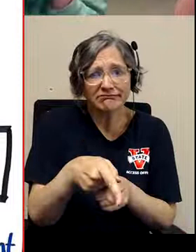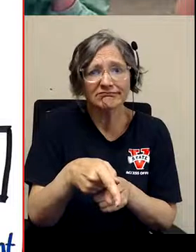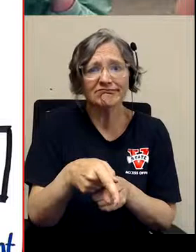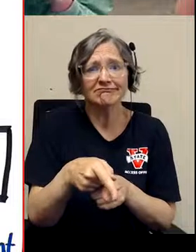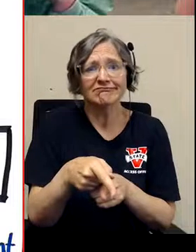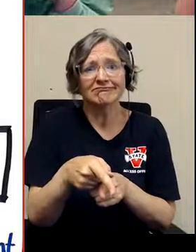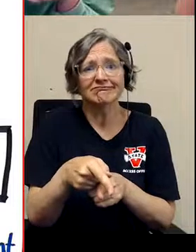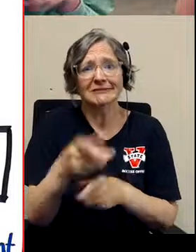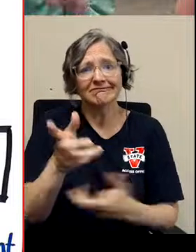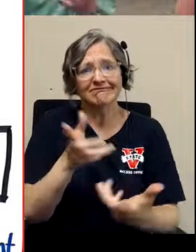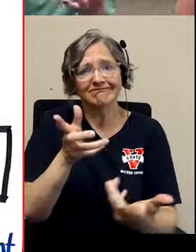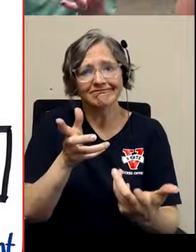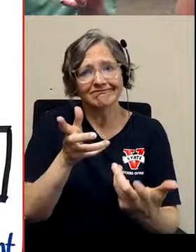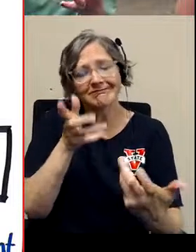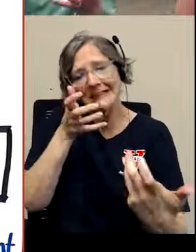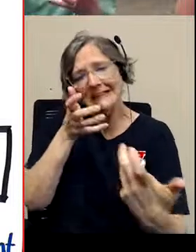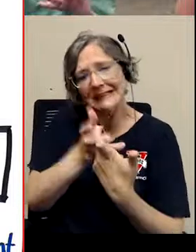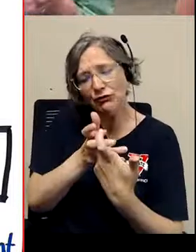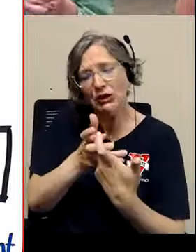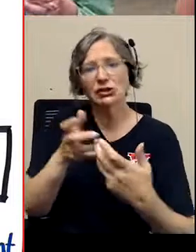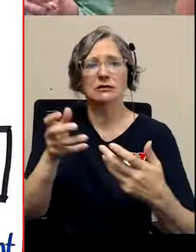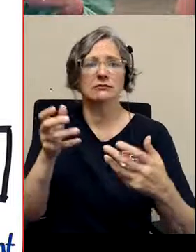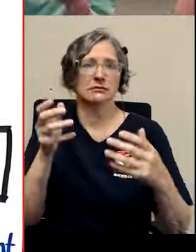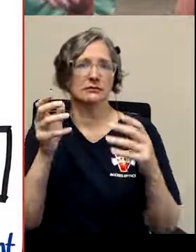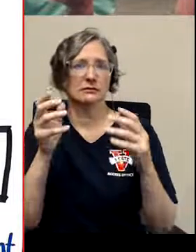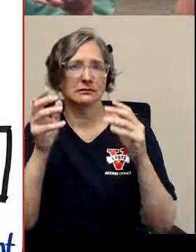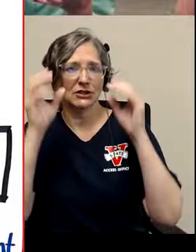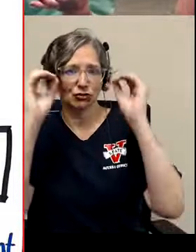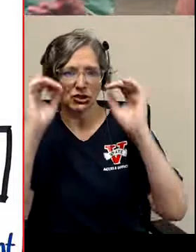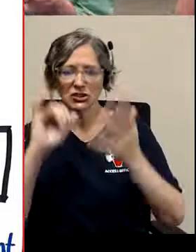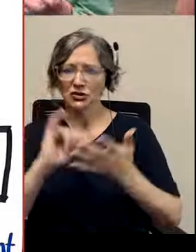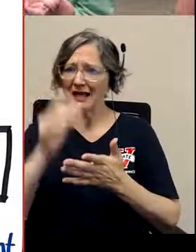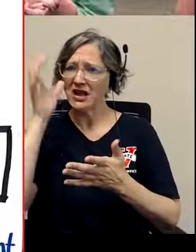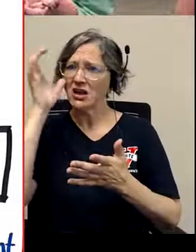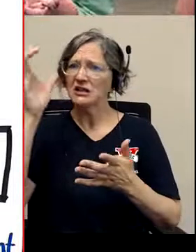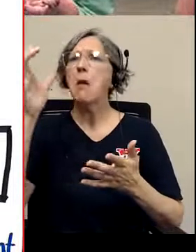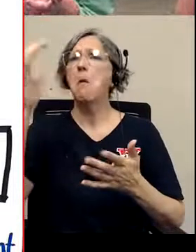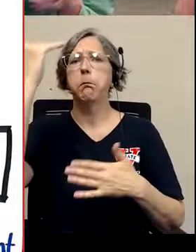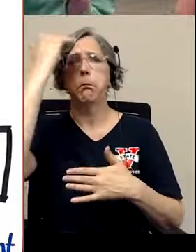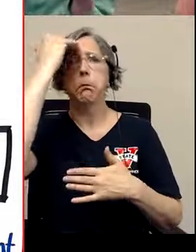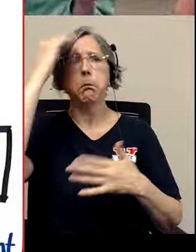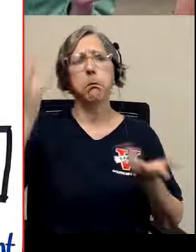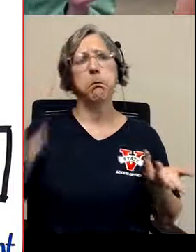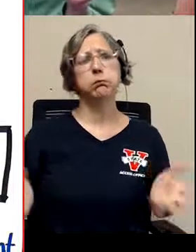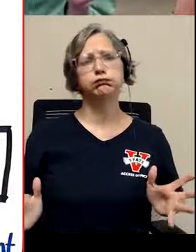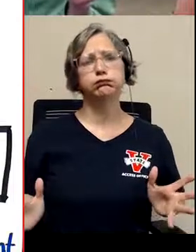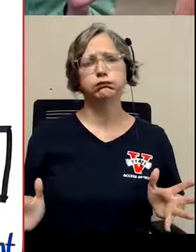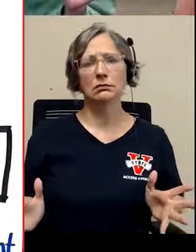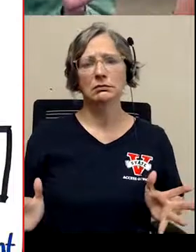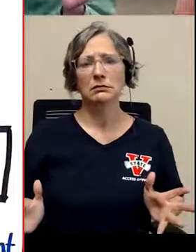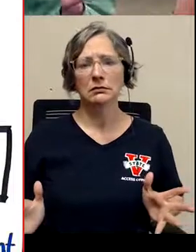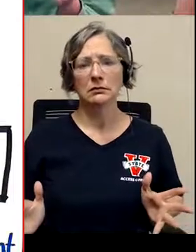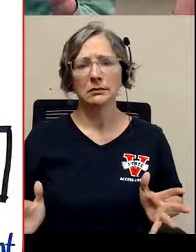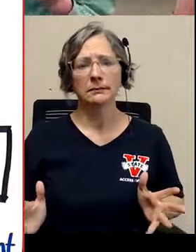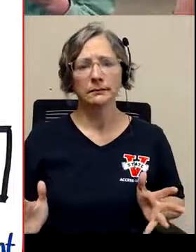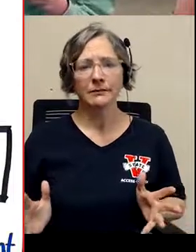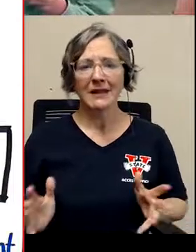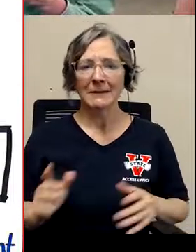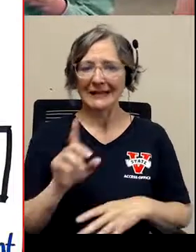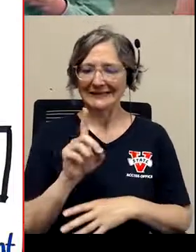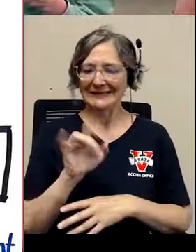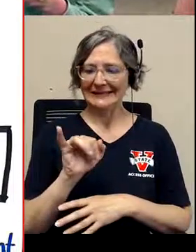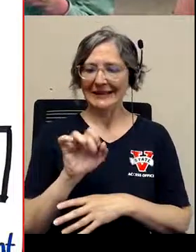instruction. And so we're pretty familiar with this concept. But again, sometimes differentiation is